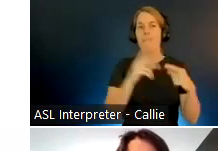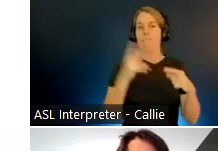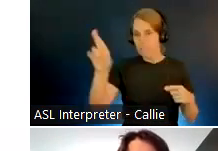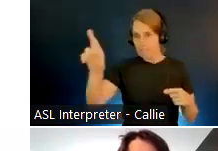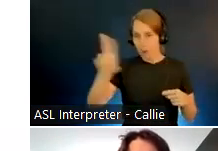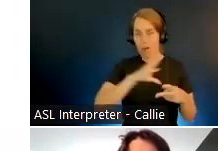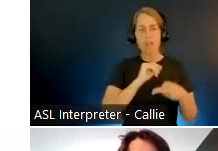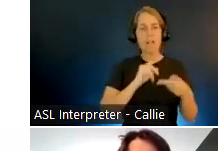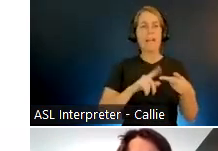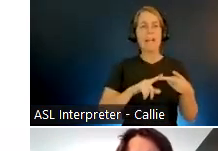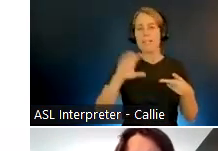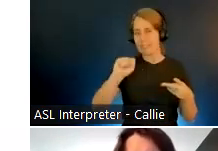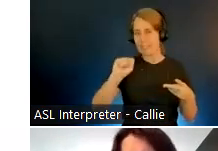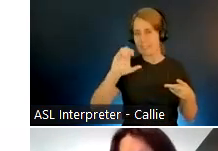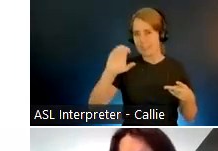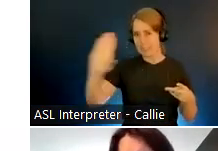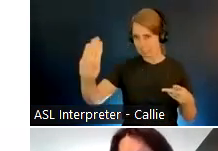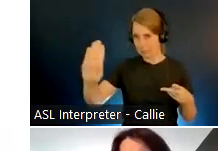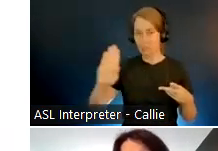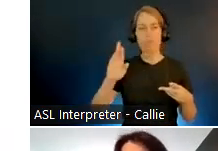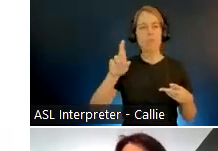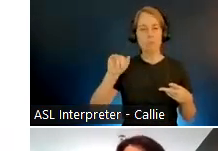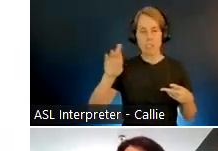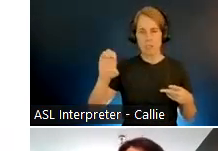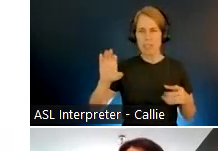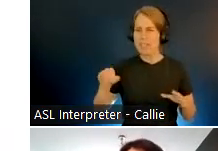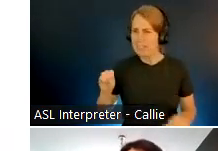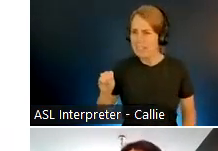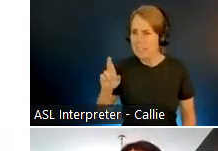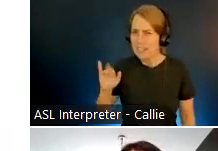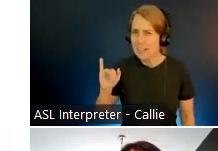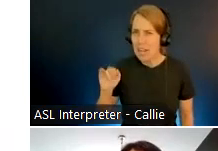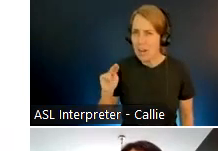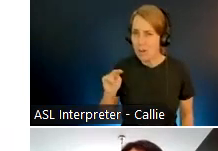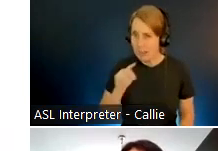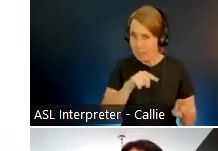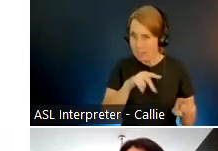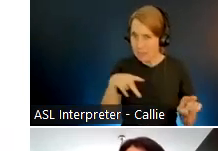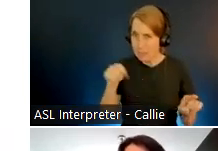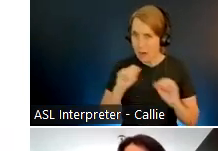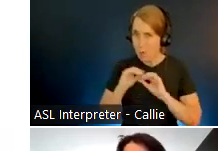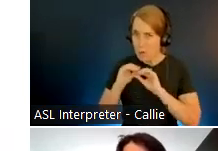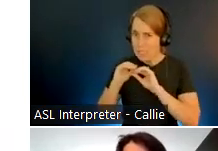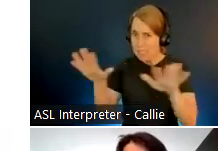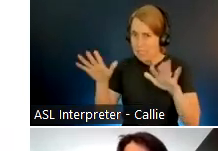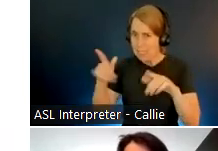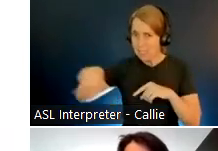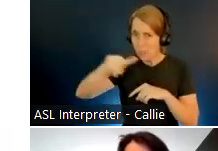and these are links. And Aaron, remind me, are we going to be able to send out this PowerPoint to